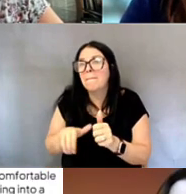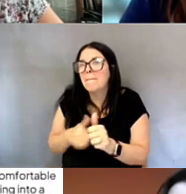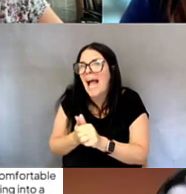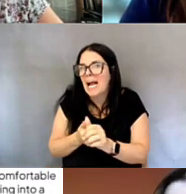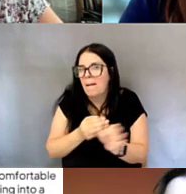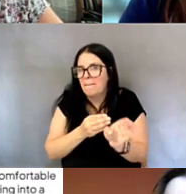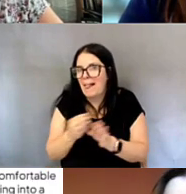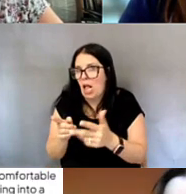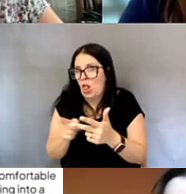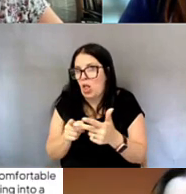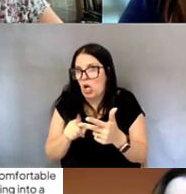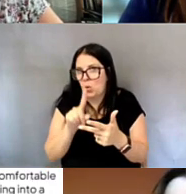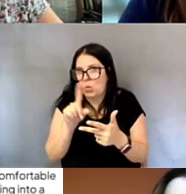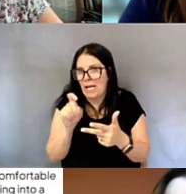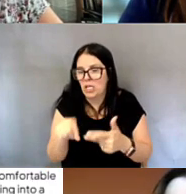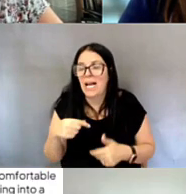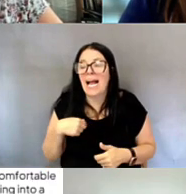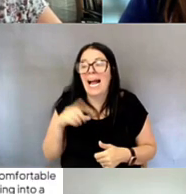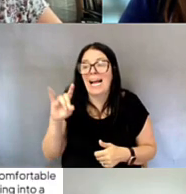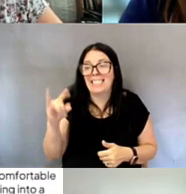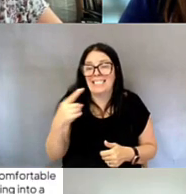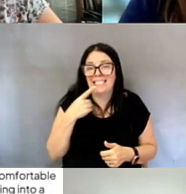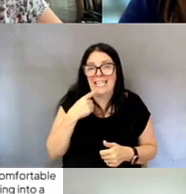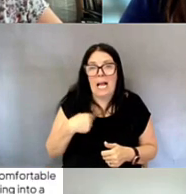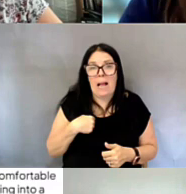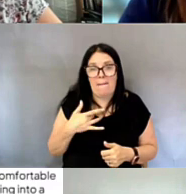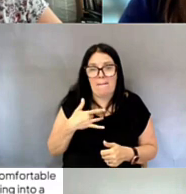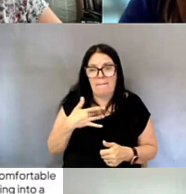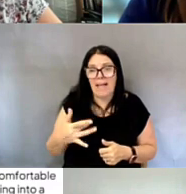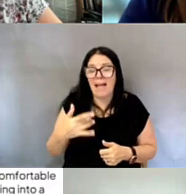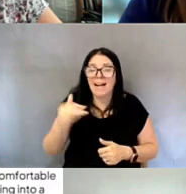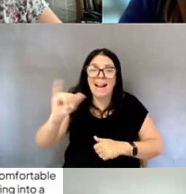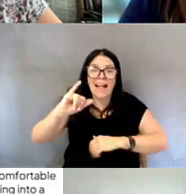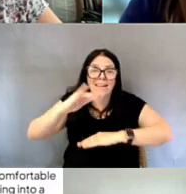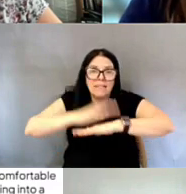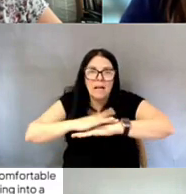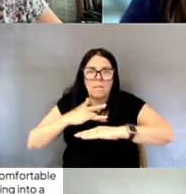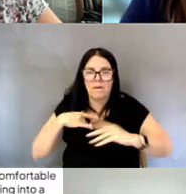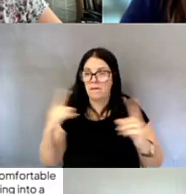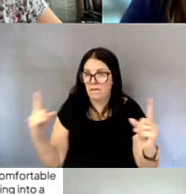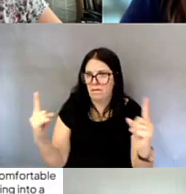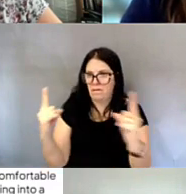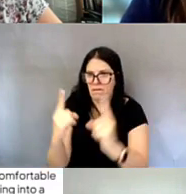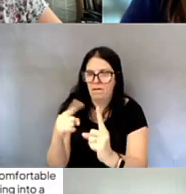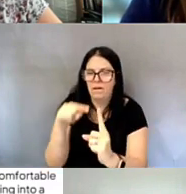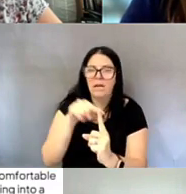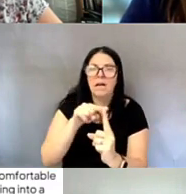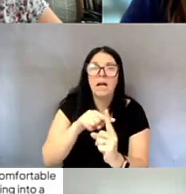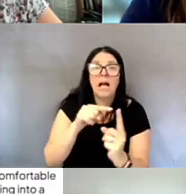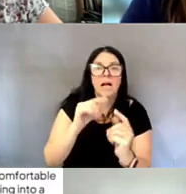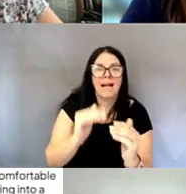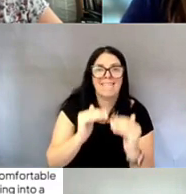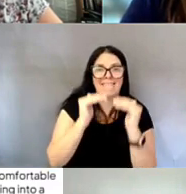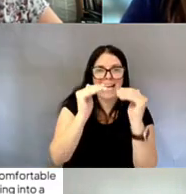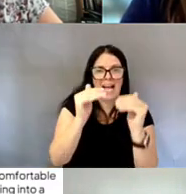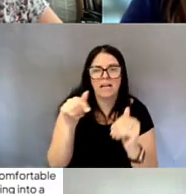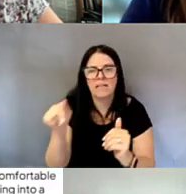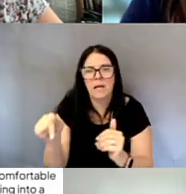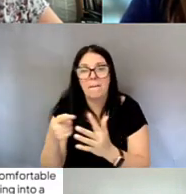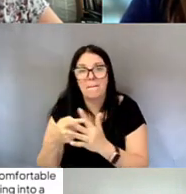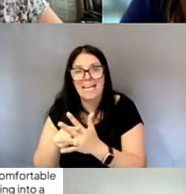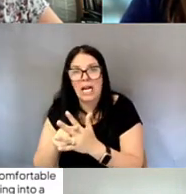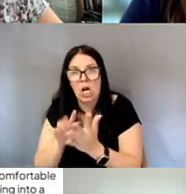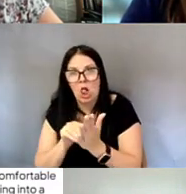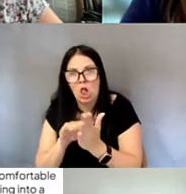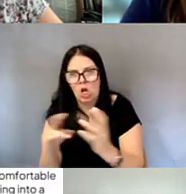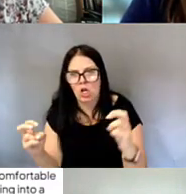Smita. say that I usually pair up learners at the workstations, like advanced and beginner learner, which is very helpful. But the other thing